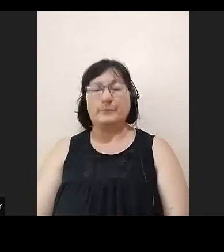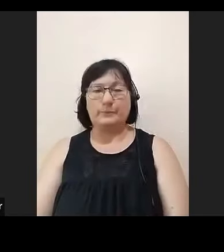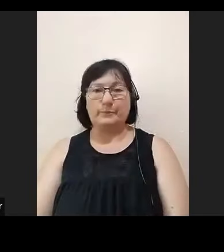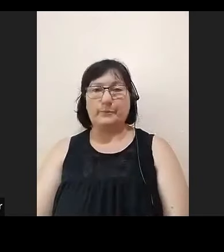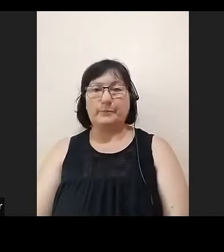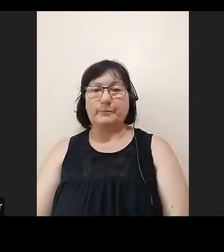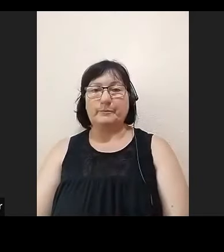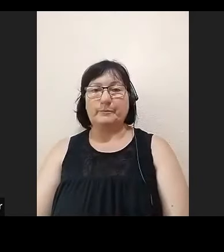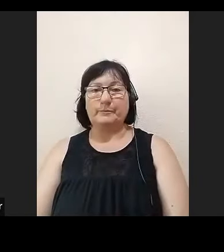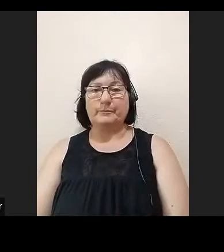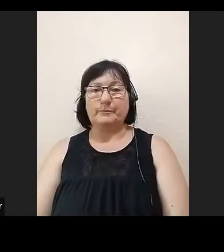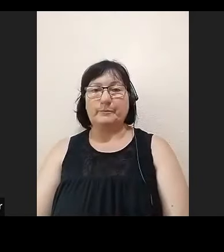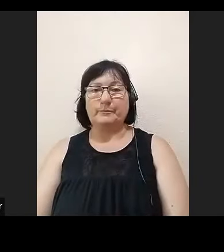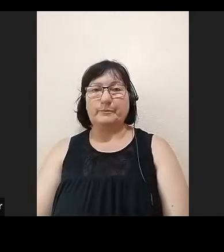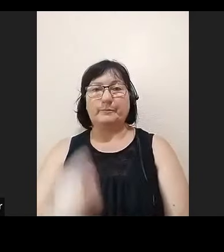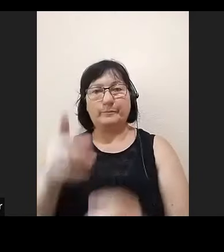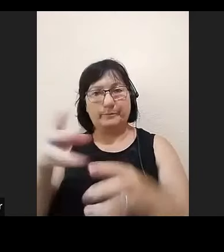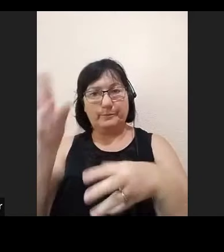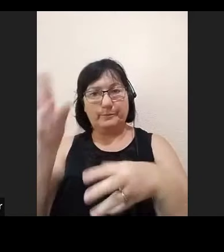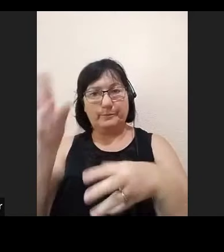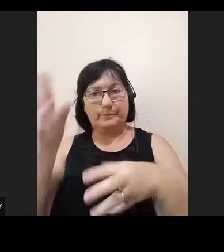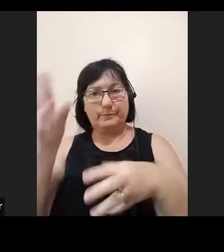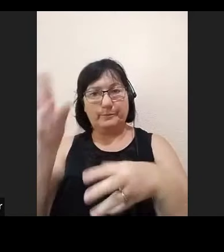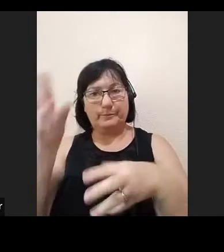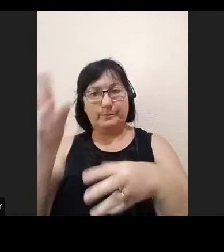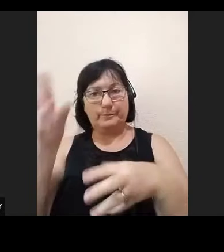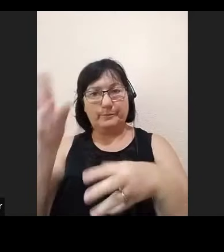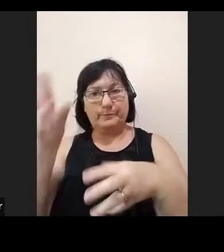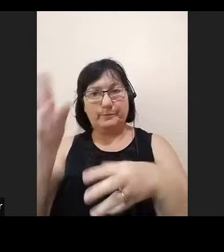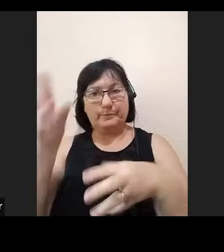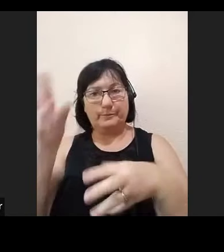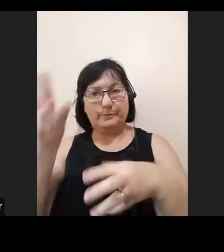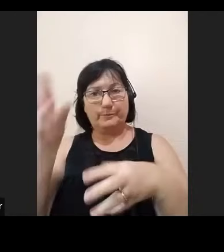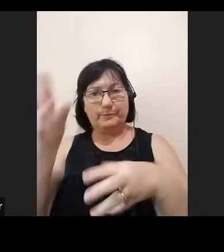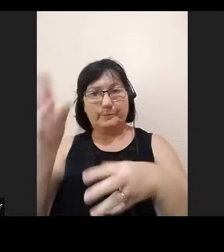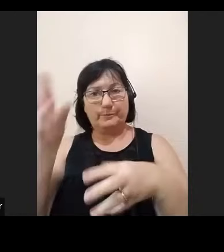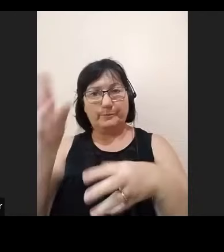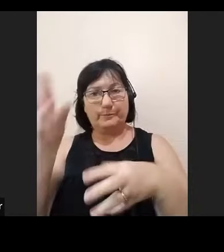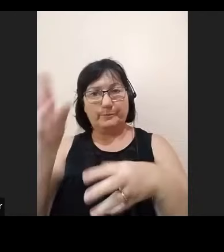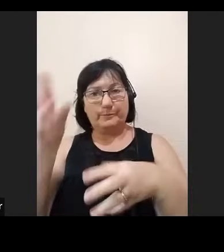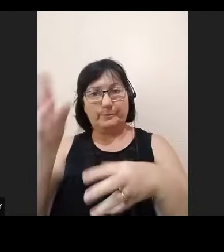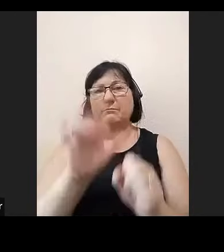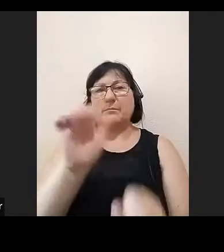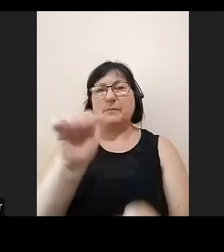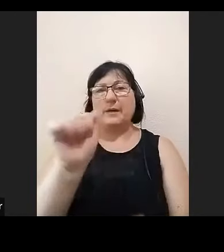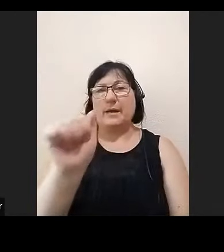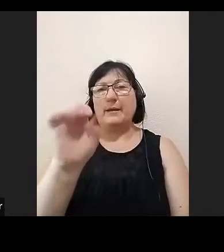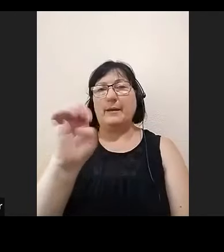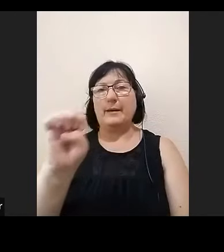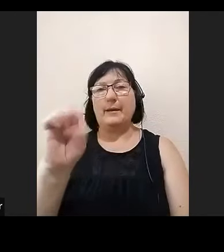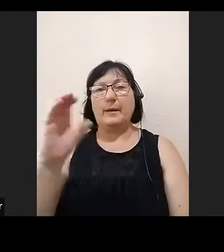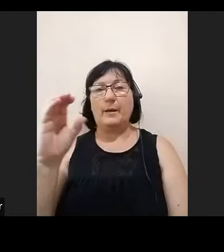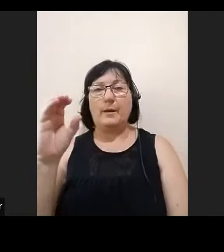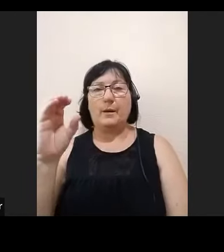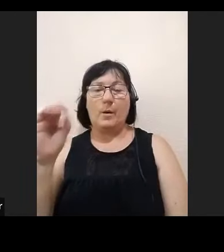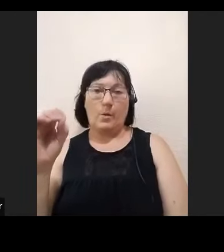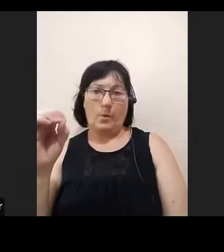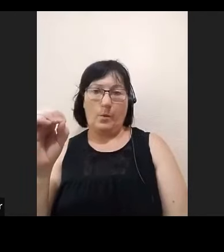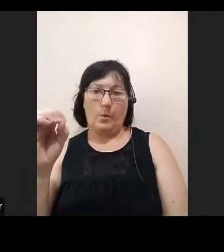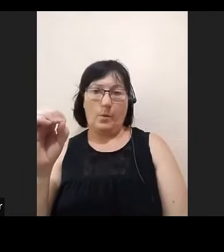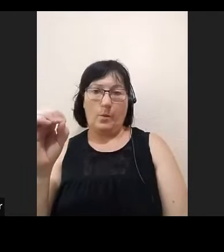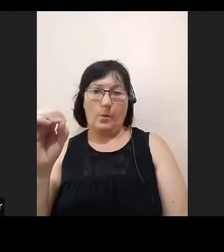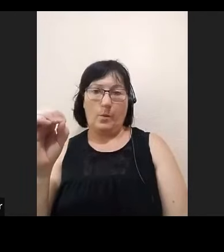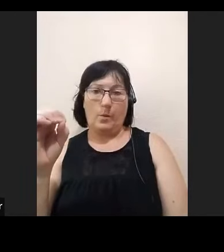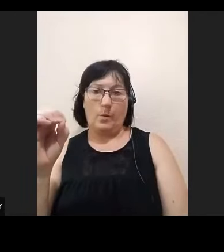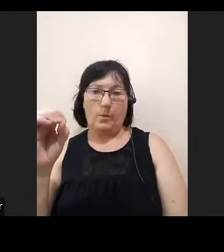Africa, the most compelling benefits are the fact that they receive less customs interventions